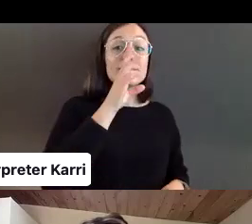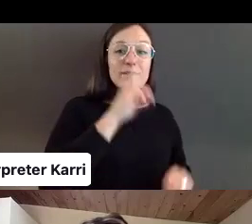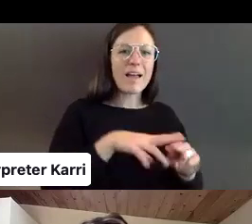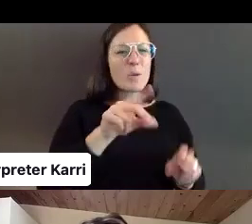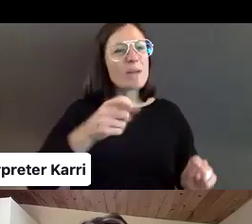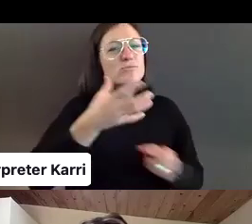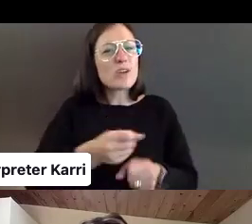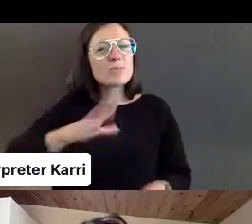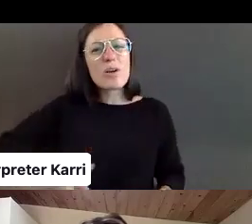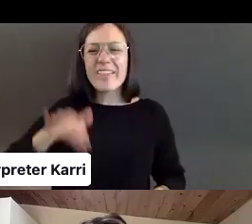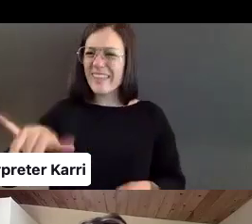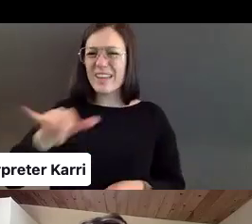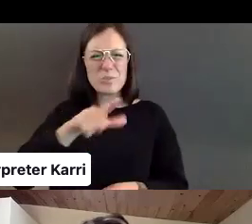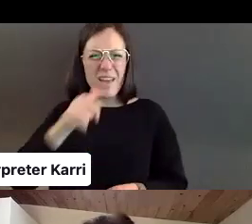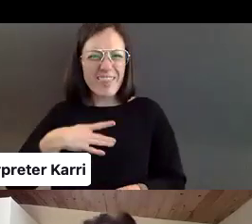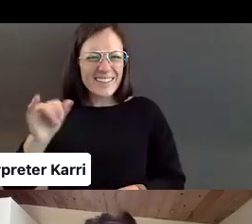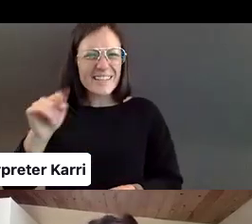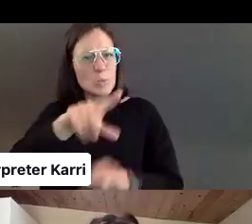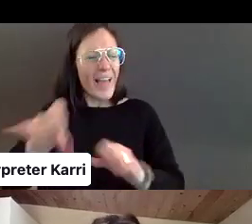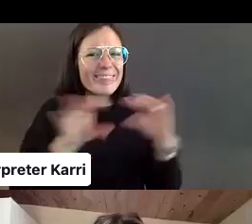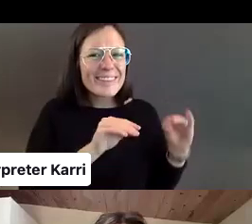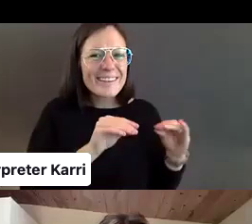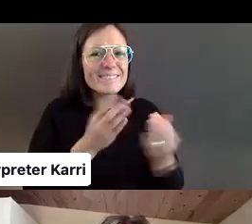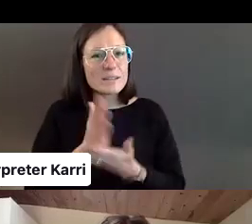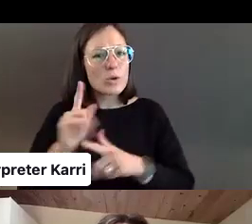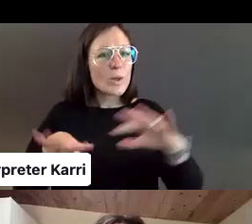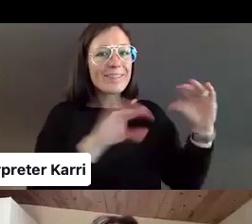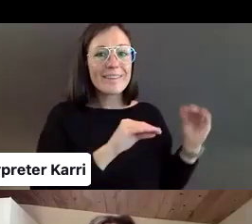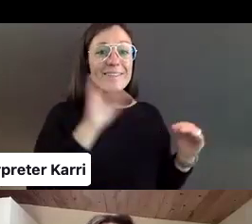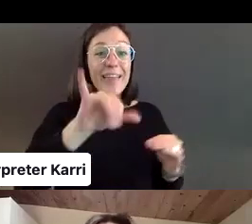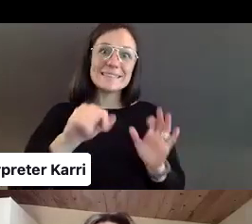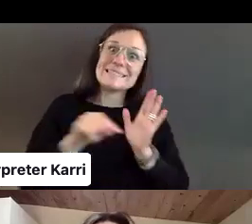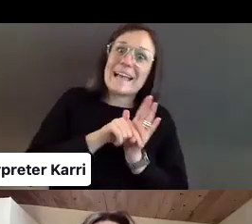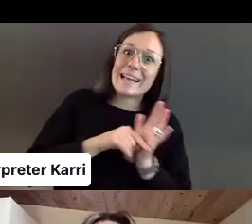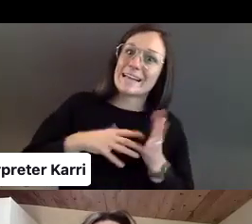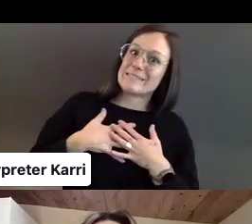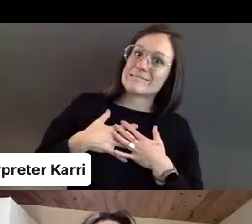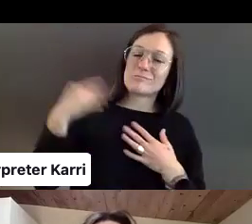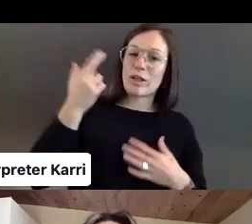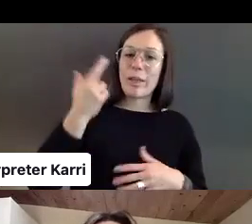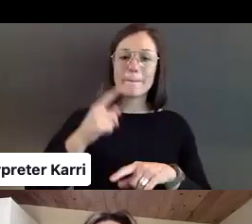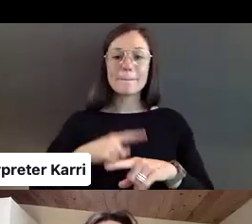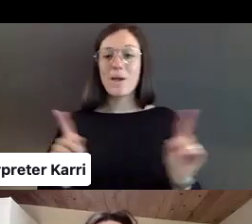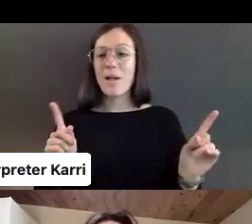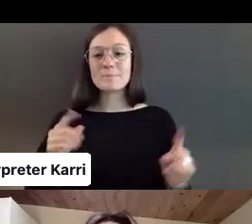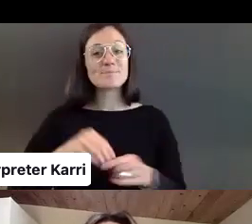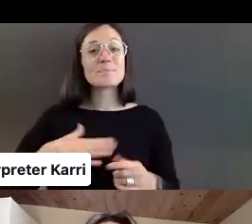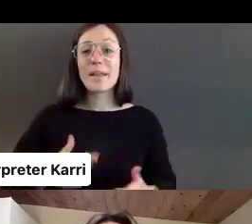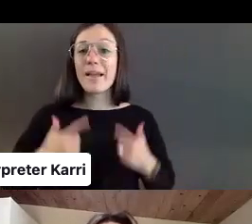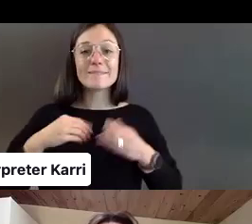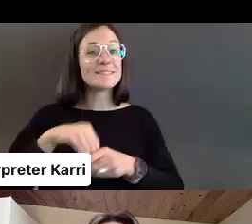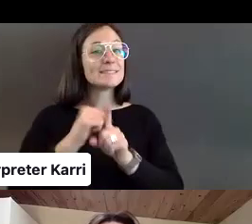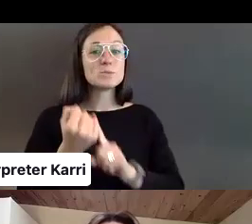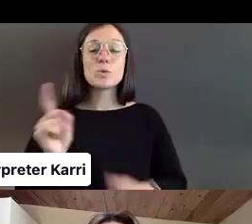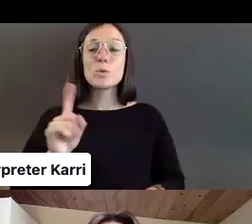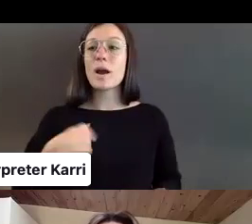and it's okay to leave. Which is so negative, I realize, but I've been in my life in situations where I